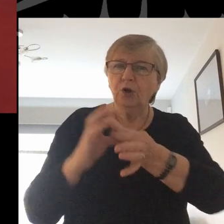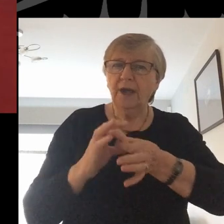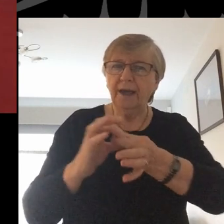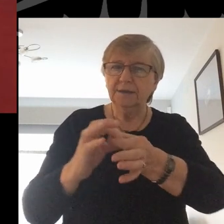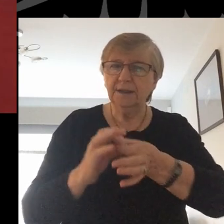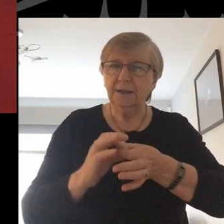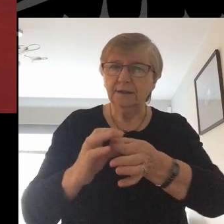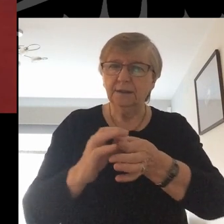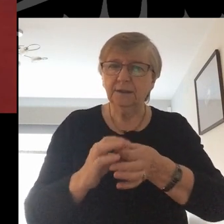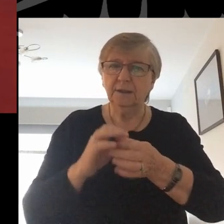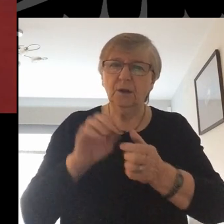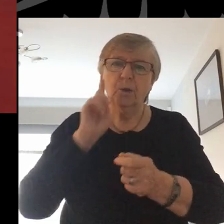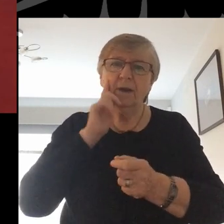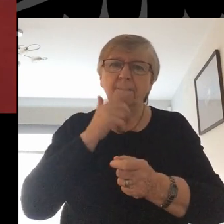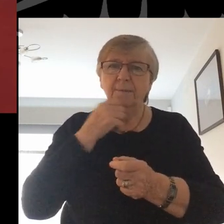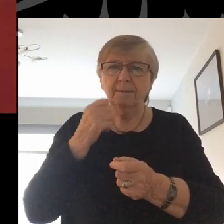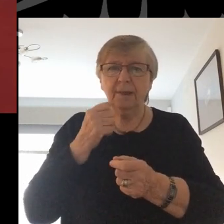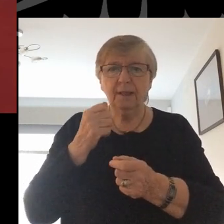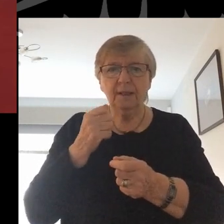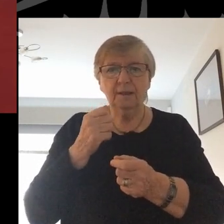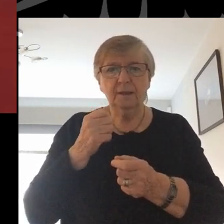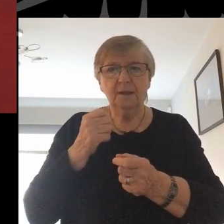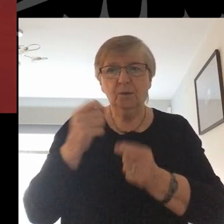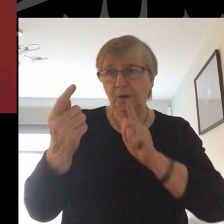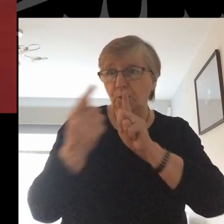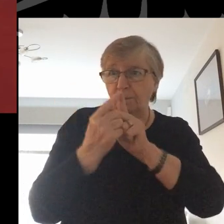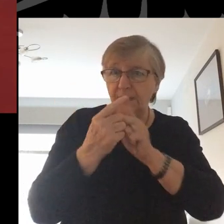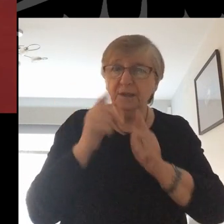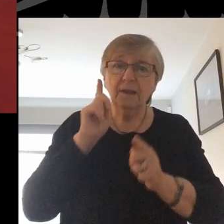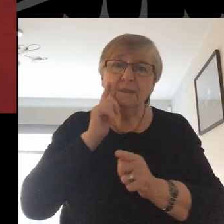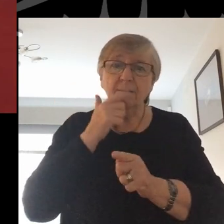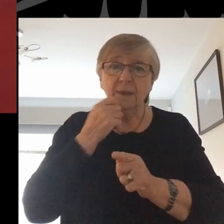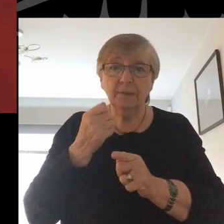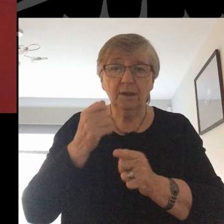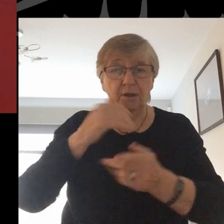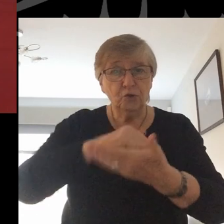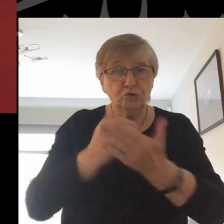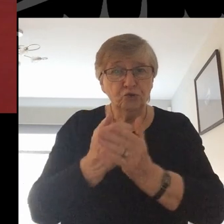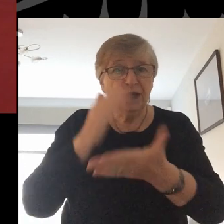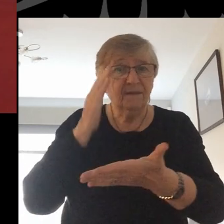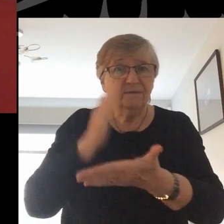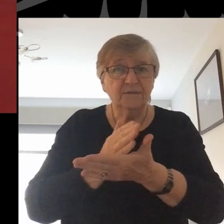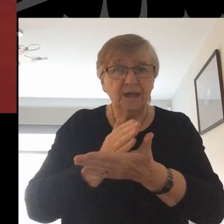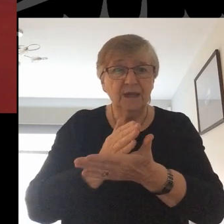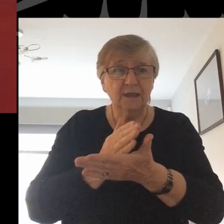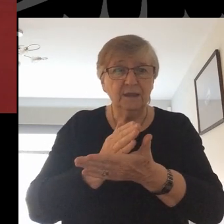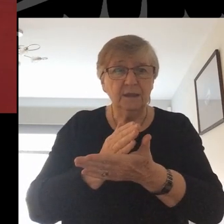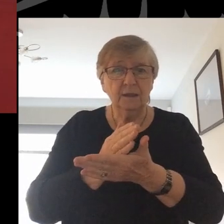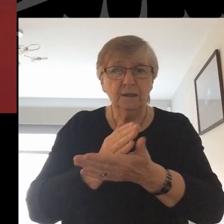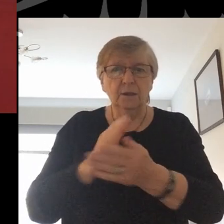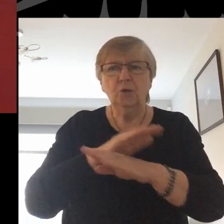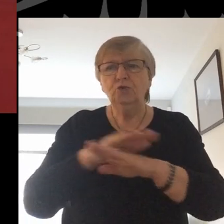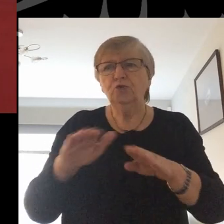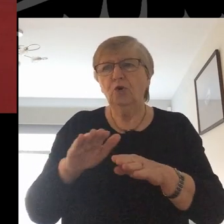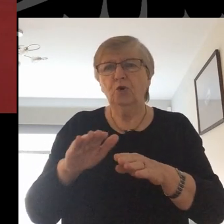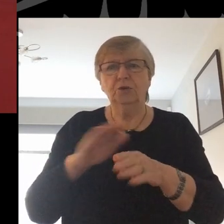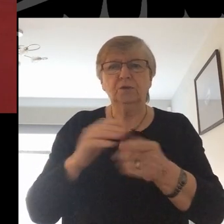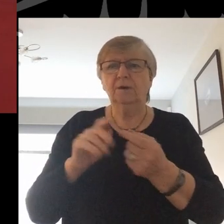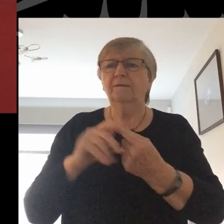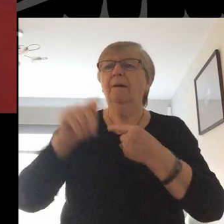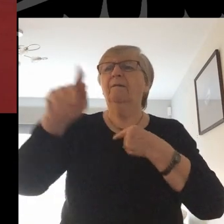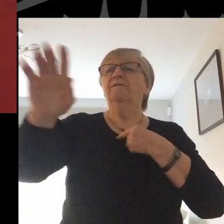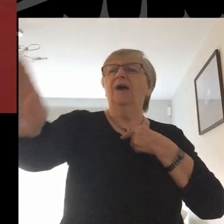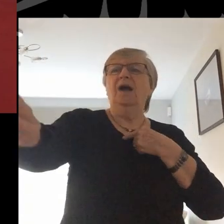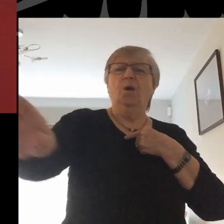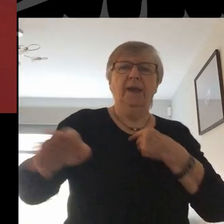the people of Jesus, his followers, are told and to share faith, it's not as if we're doing that just from a safe distance.